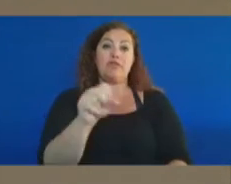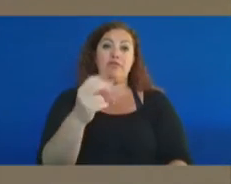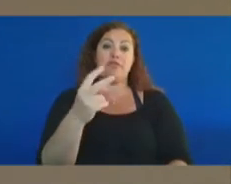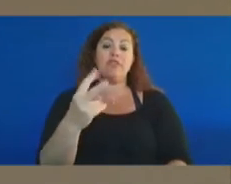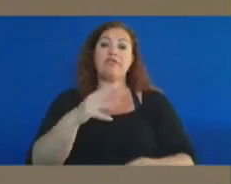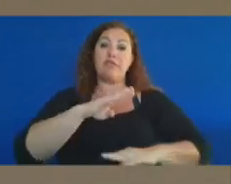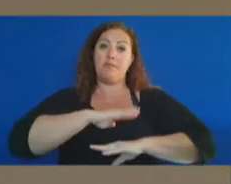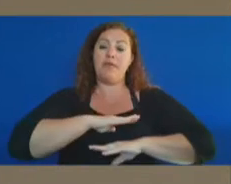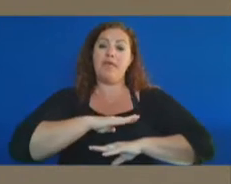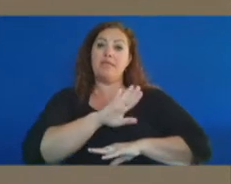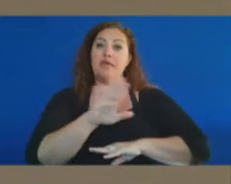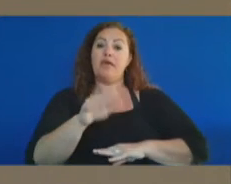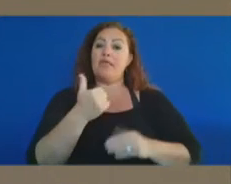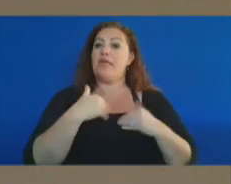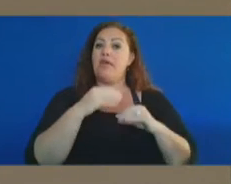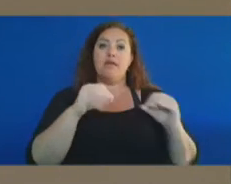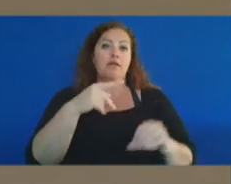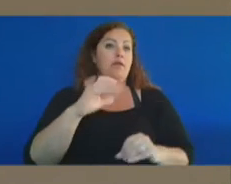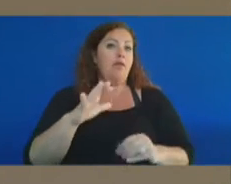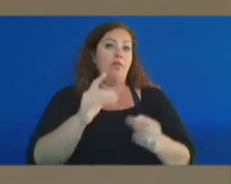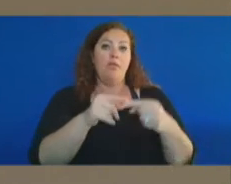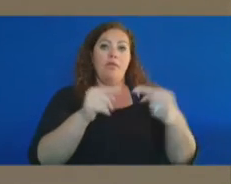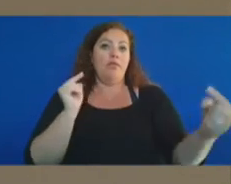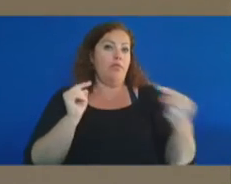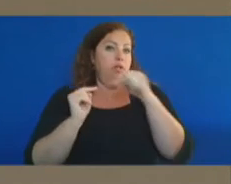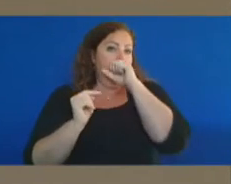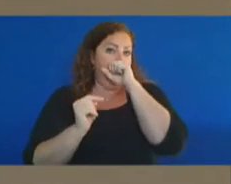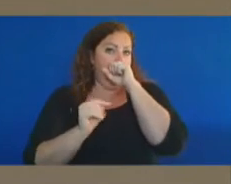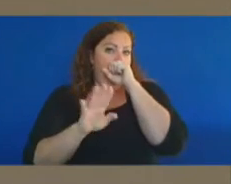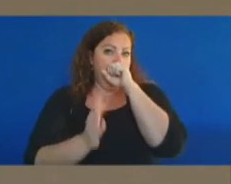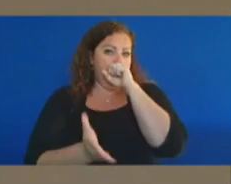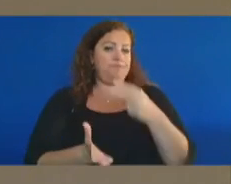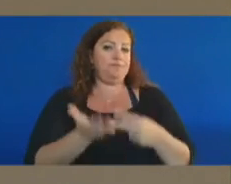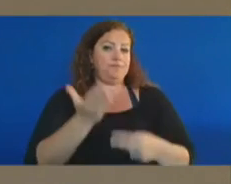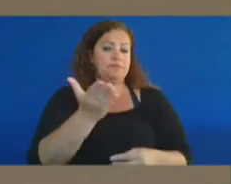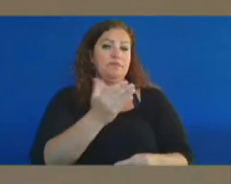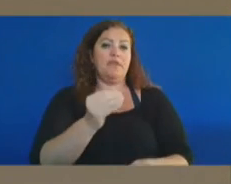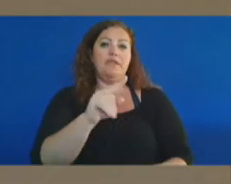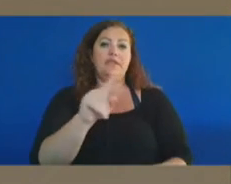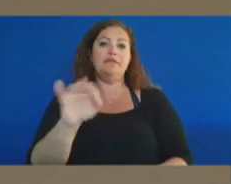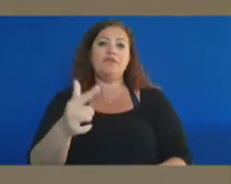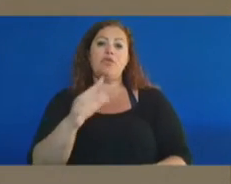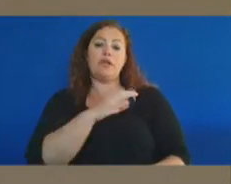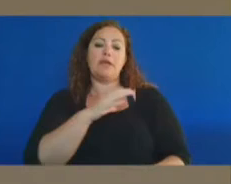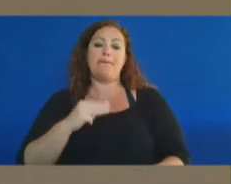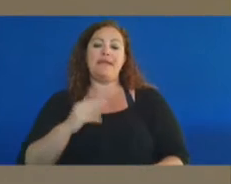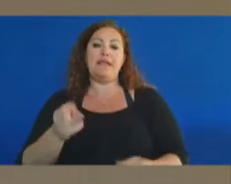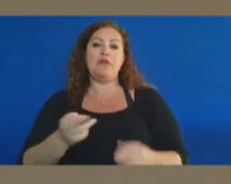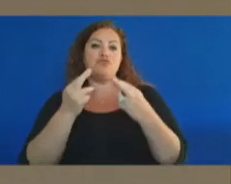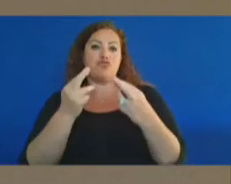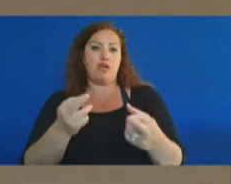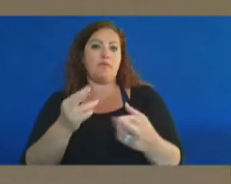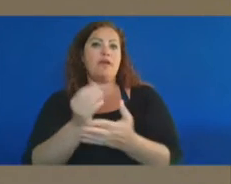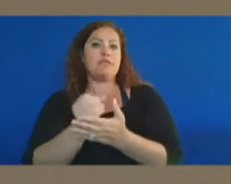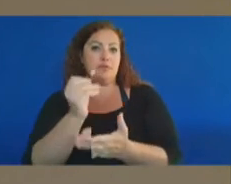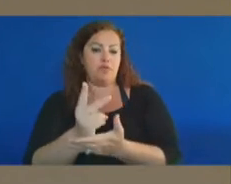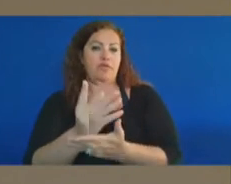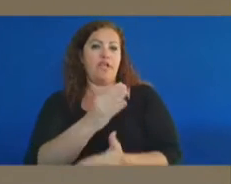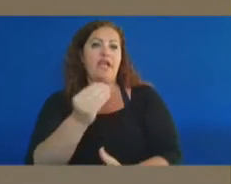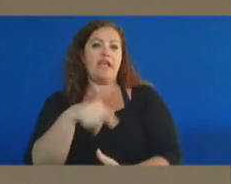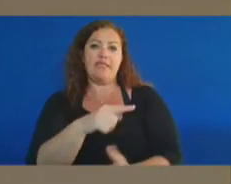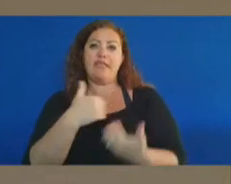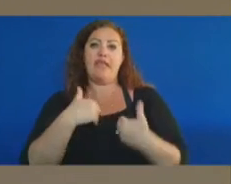that they had no public opposition to the petition at the hearing that the zoning committee recommended approval and that there were no